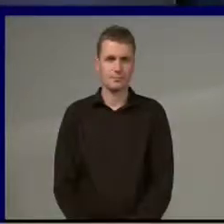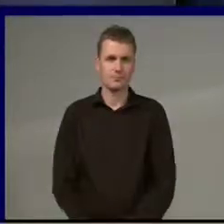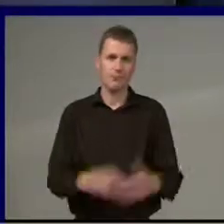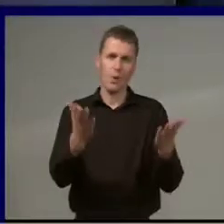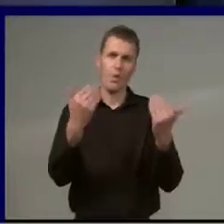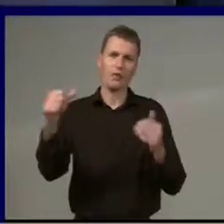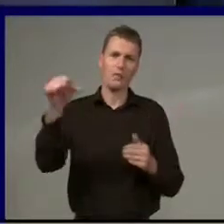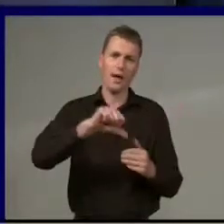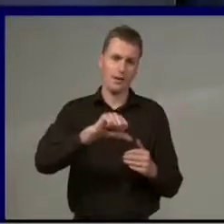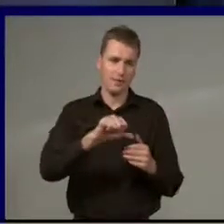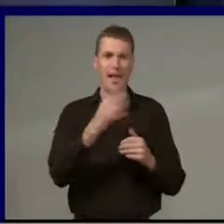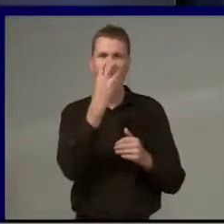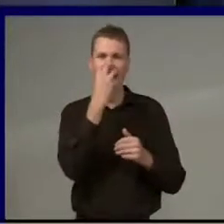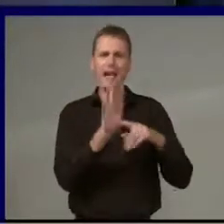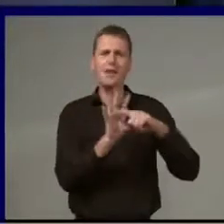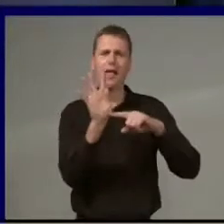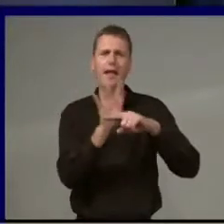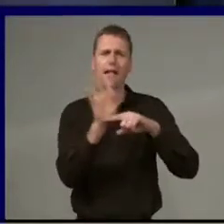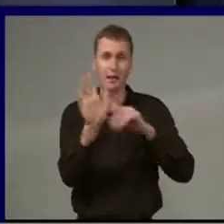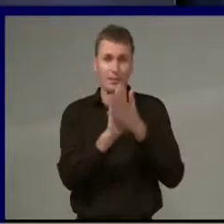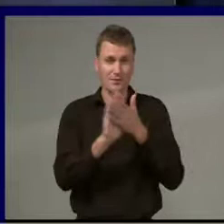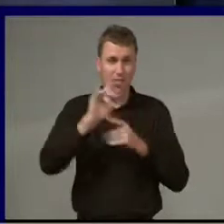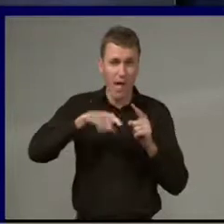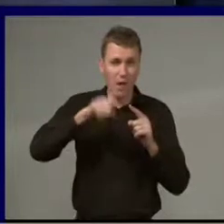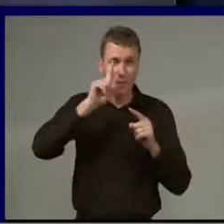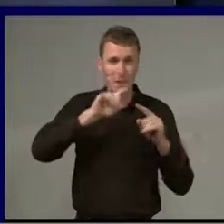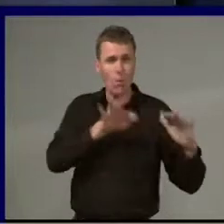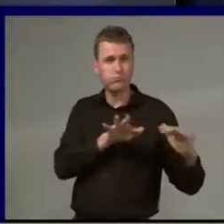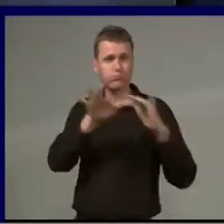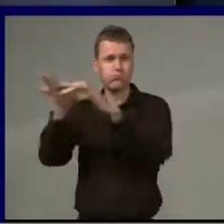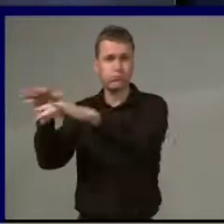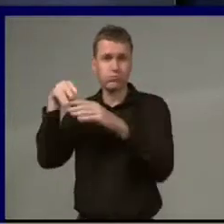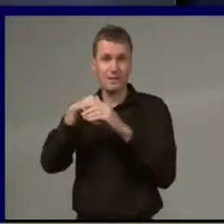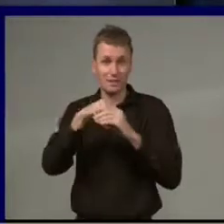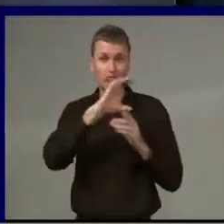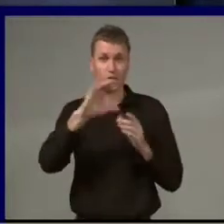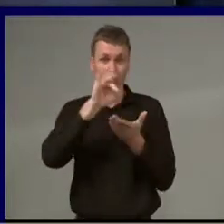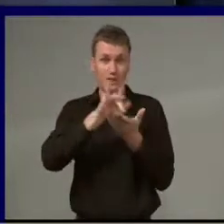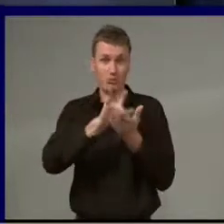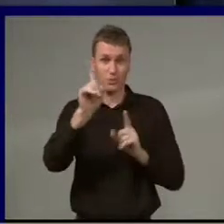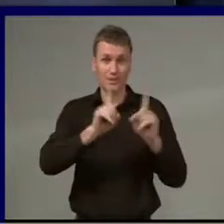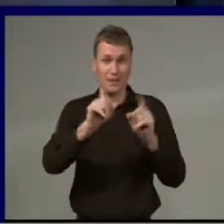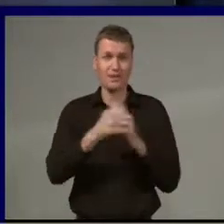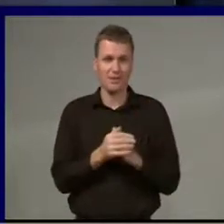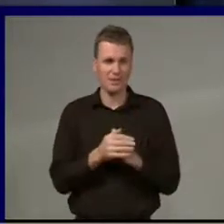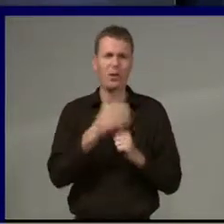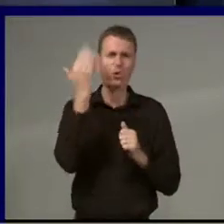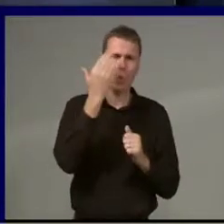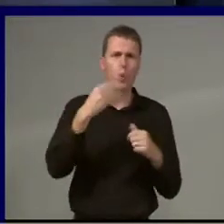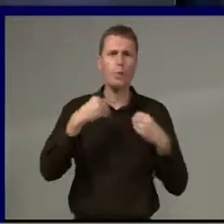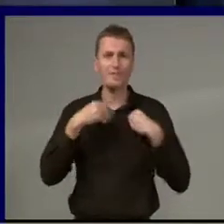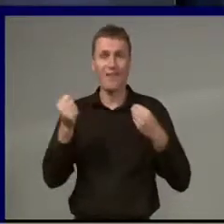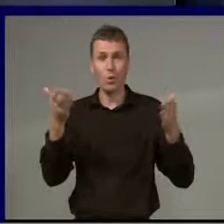Welcome back. A gas leak caused thousands to evacuate in the Christchurch CBD and forced schools and businesses to close for the